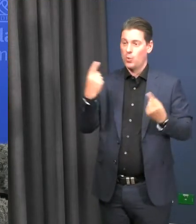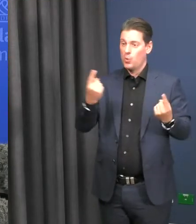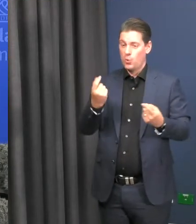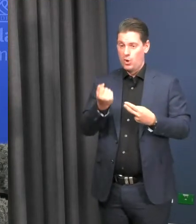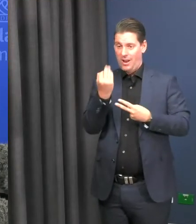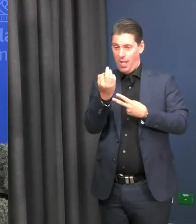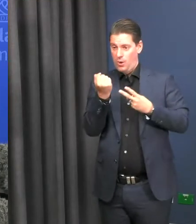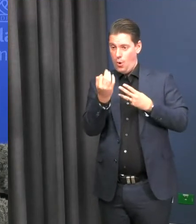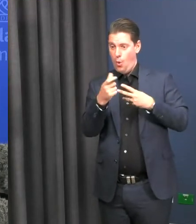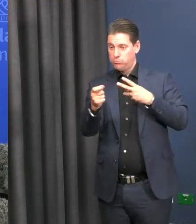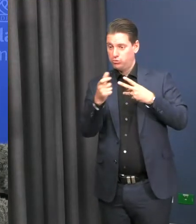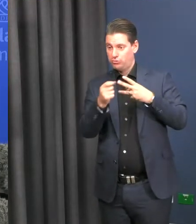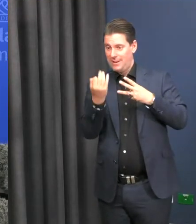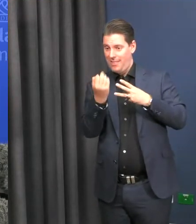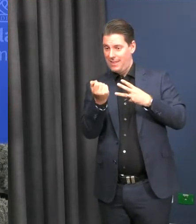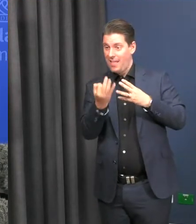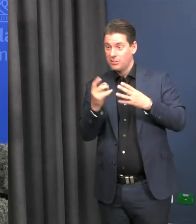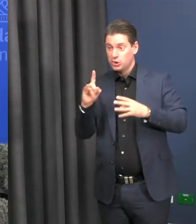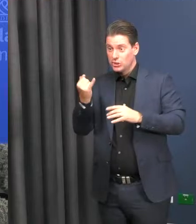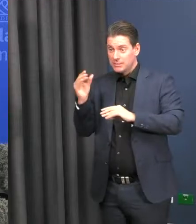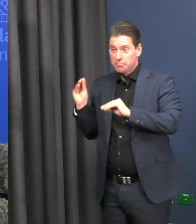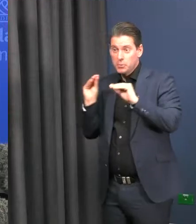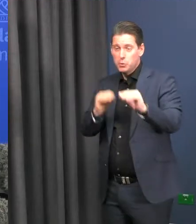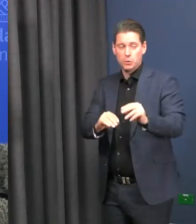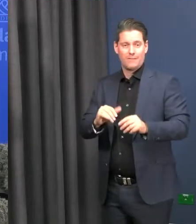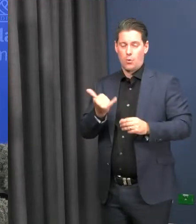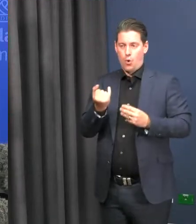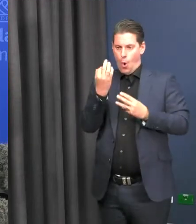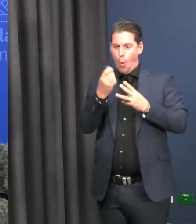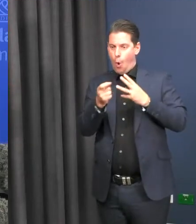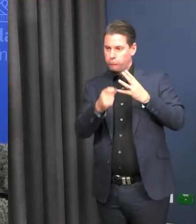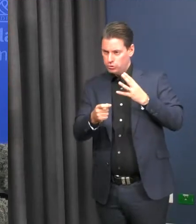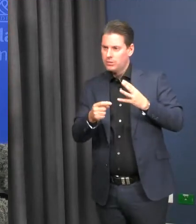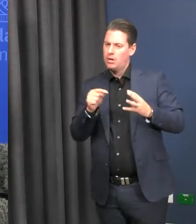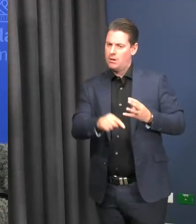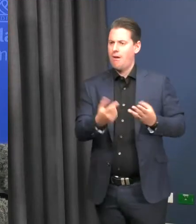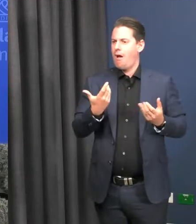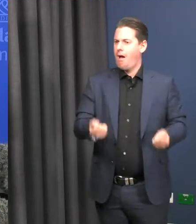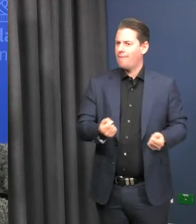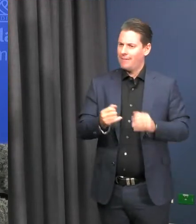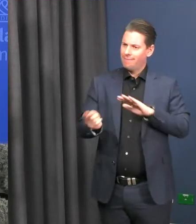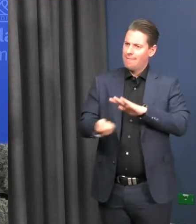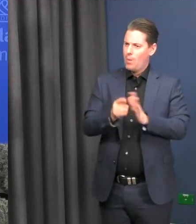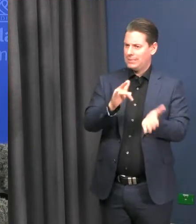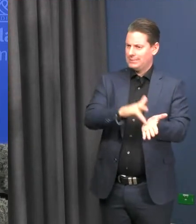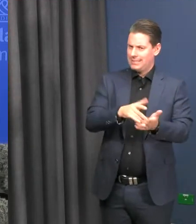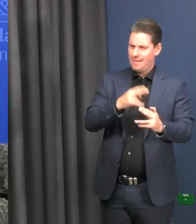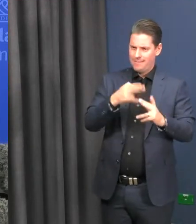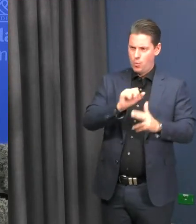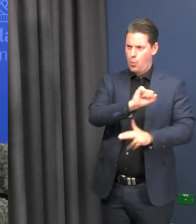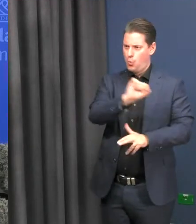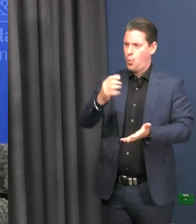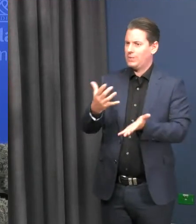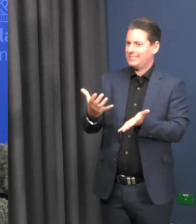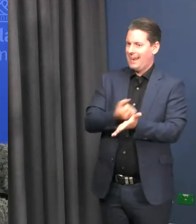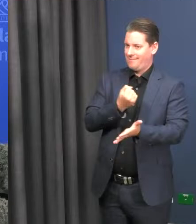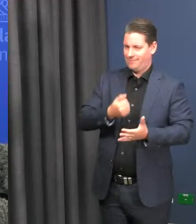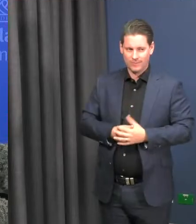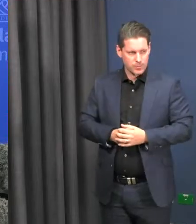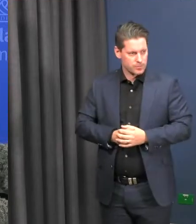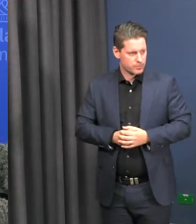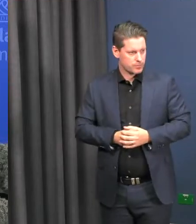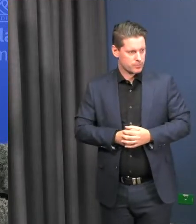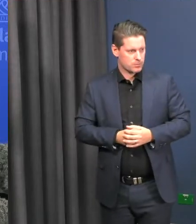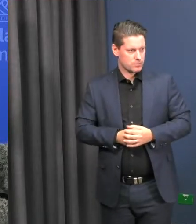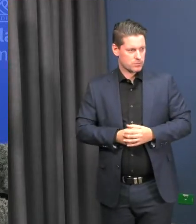vulnerable and who might be new to the area and don't have another option. They'll be there for you. And every council right now has put that in place. Every